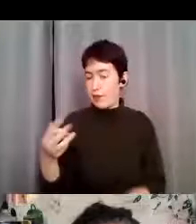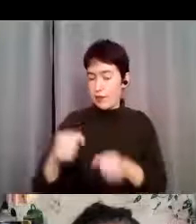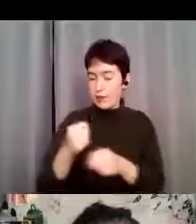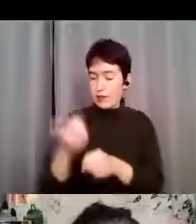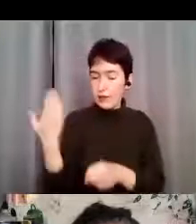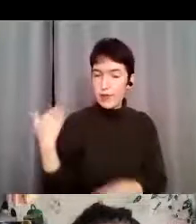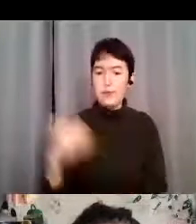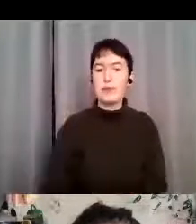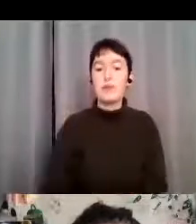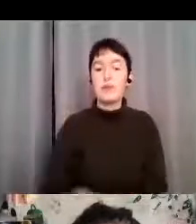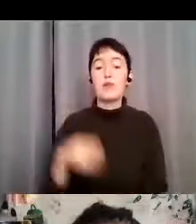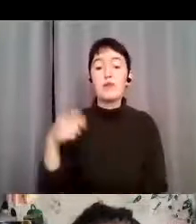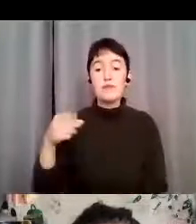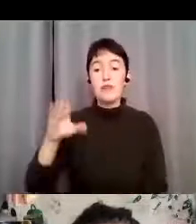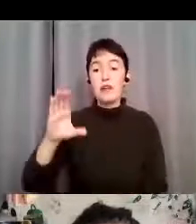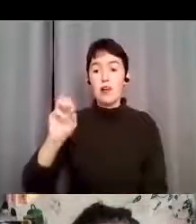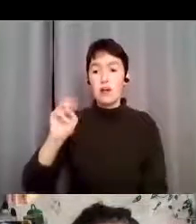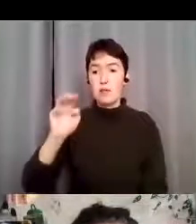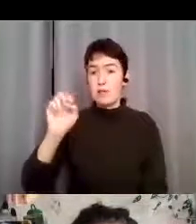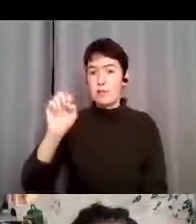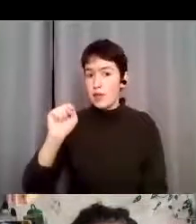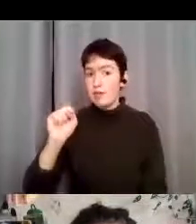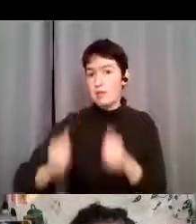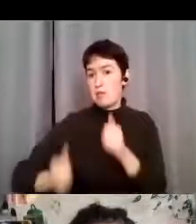made of ice. In this particular case,